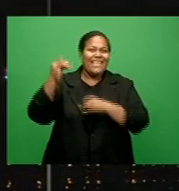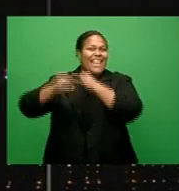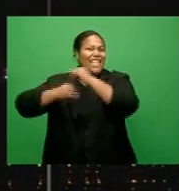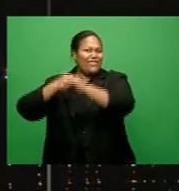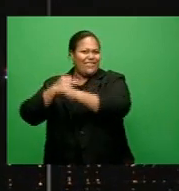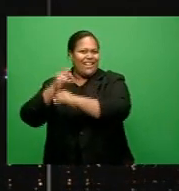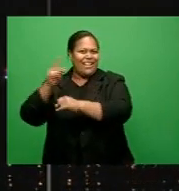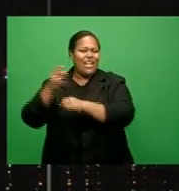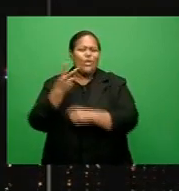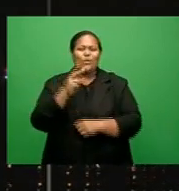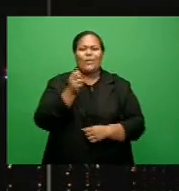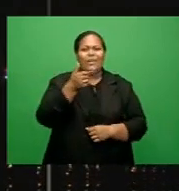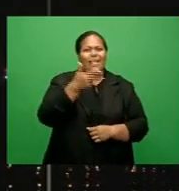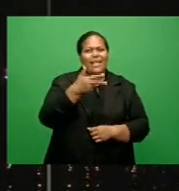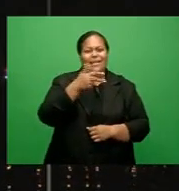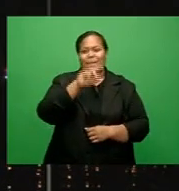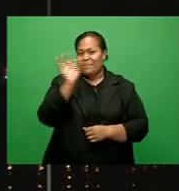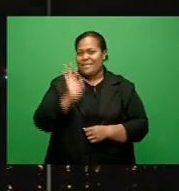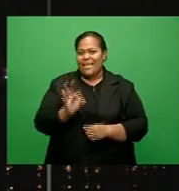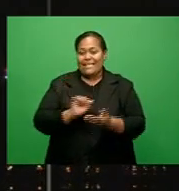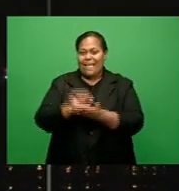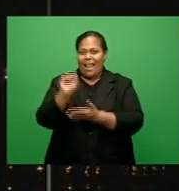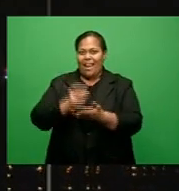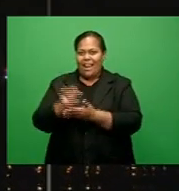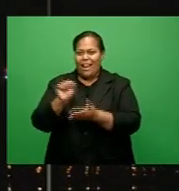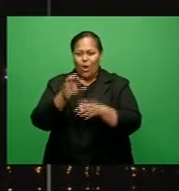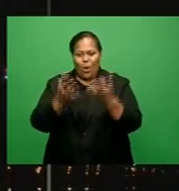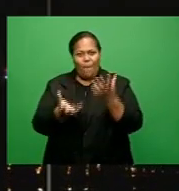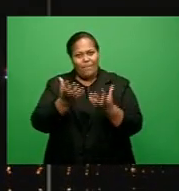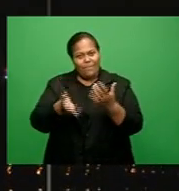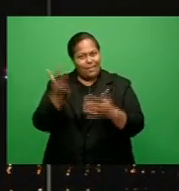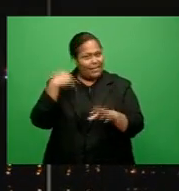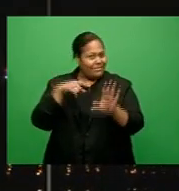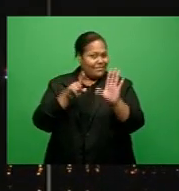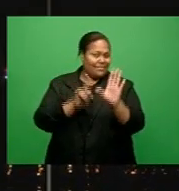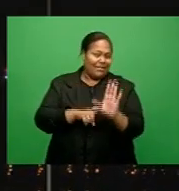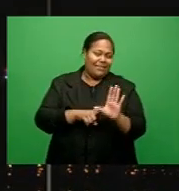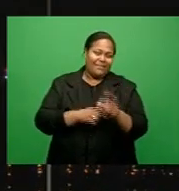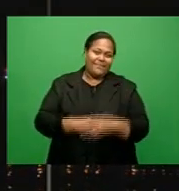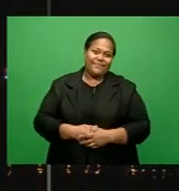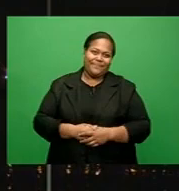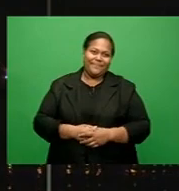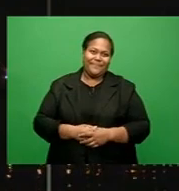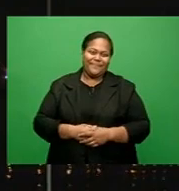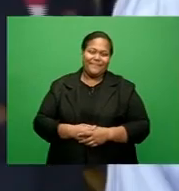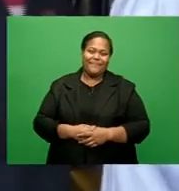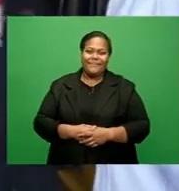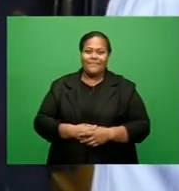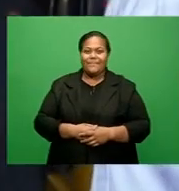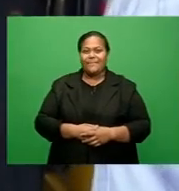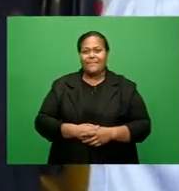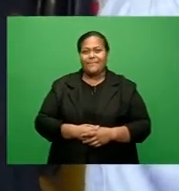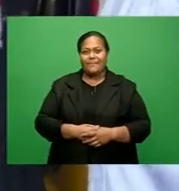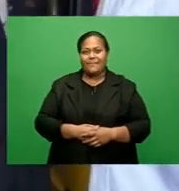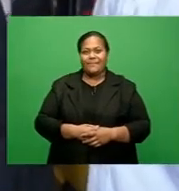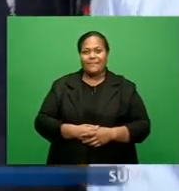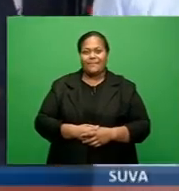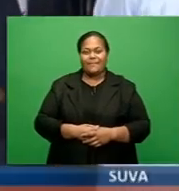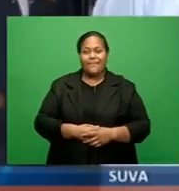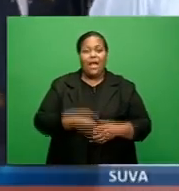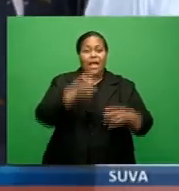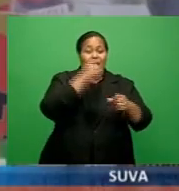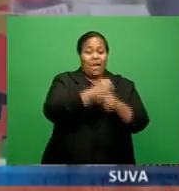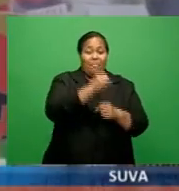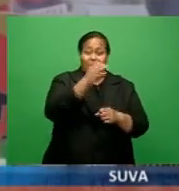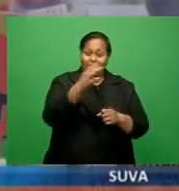about 28% in sales when compared to last year. Venena Rakautonga has more. The company has